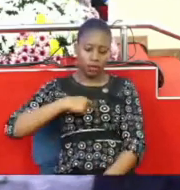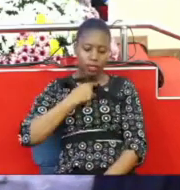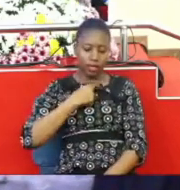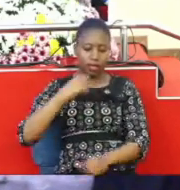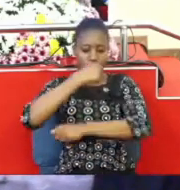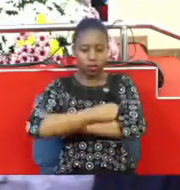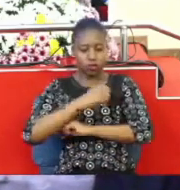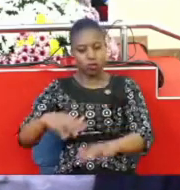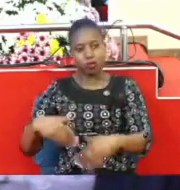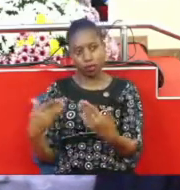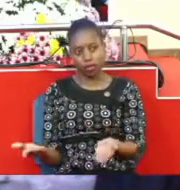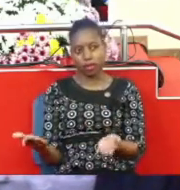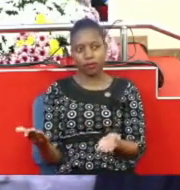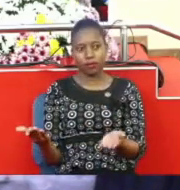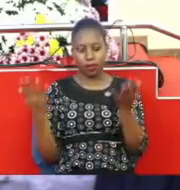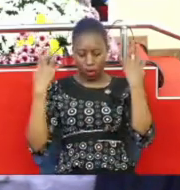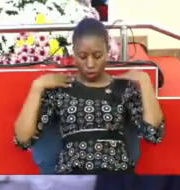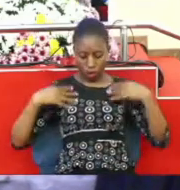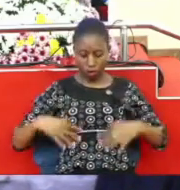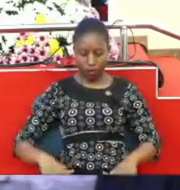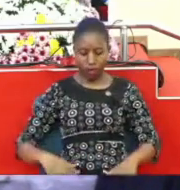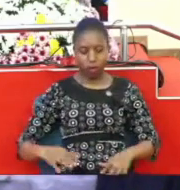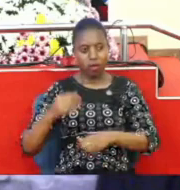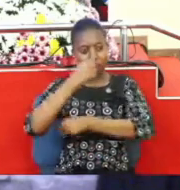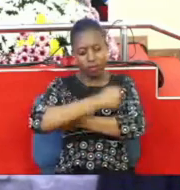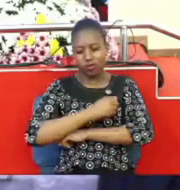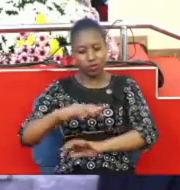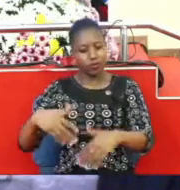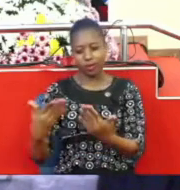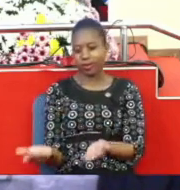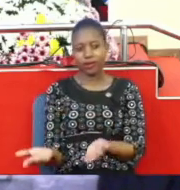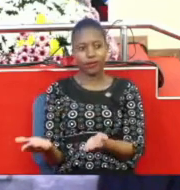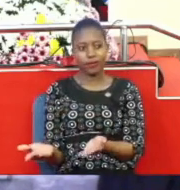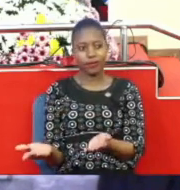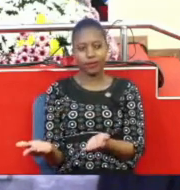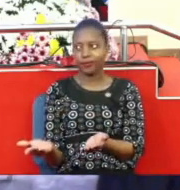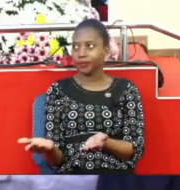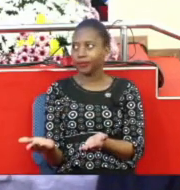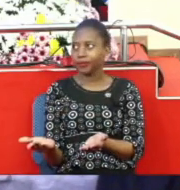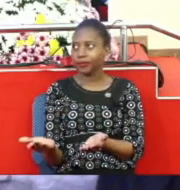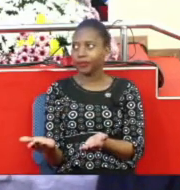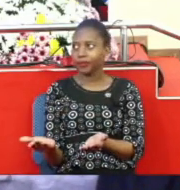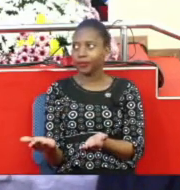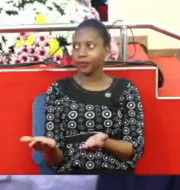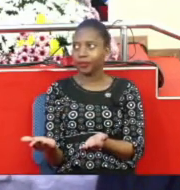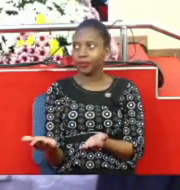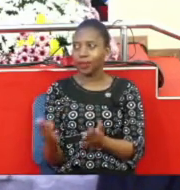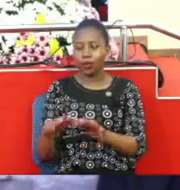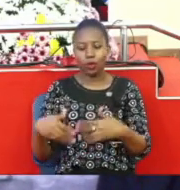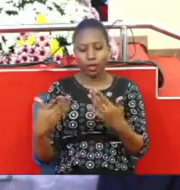kazi, unapewa suruali za kuvaa, ni shati tu unapewa suruali za kuvaa, kwanza unapewa khaki, American